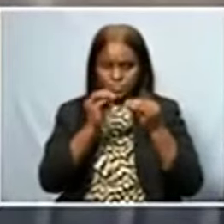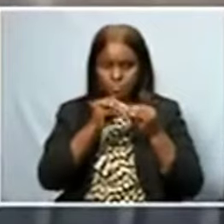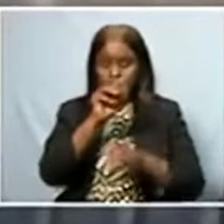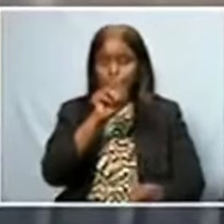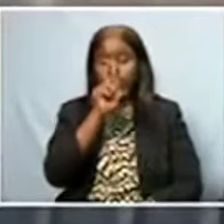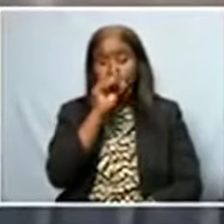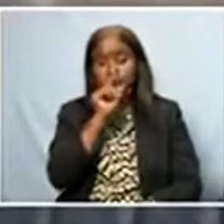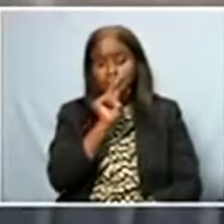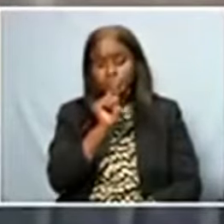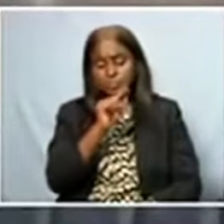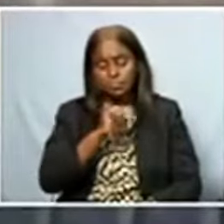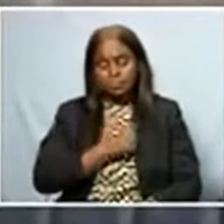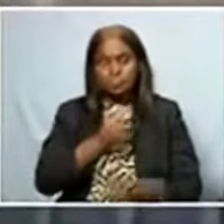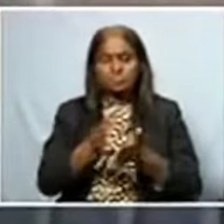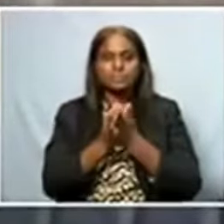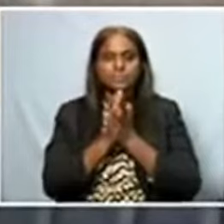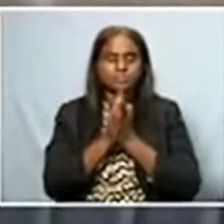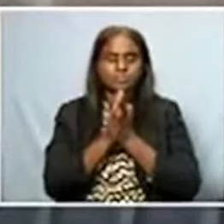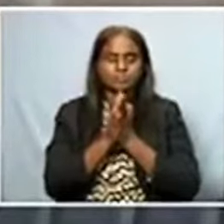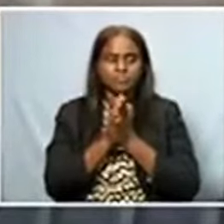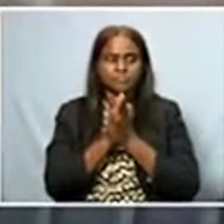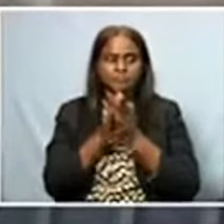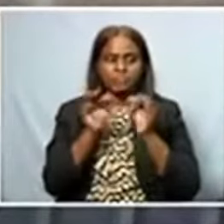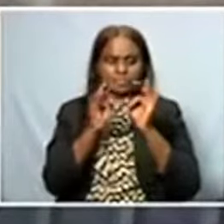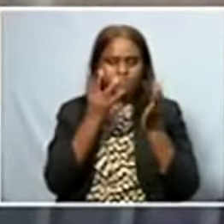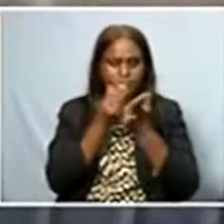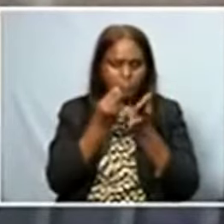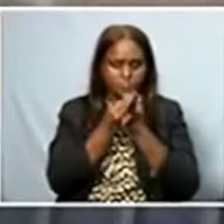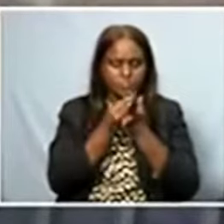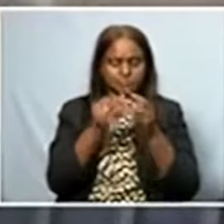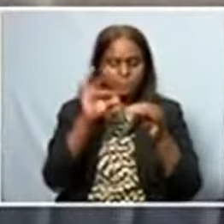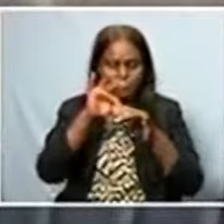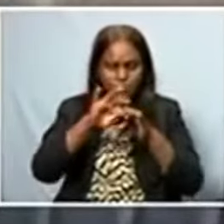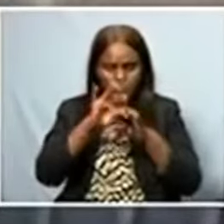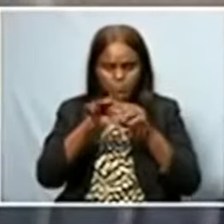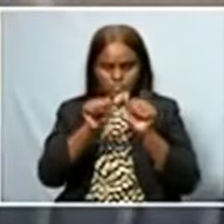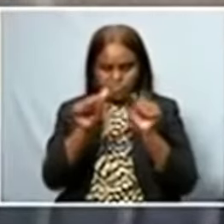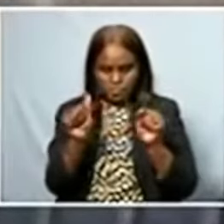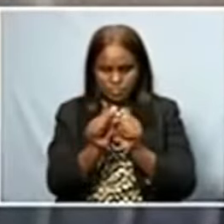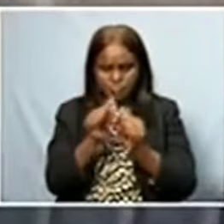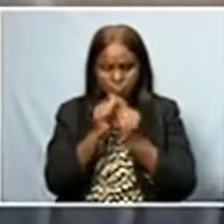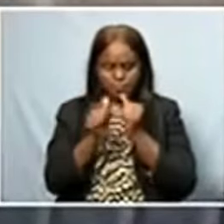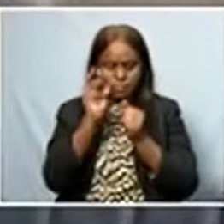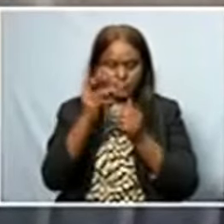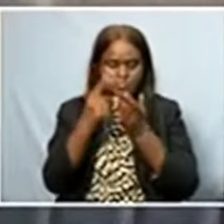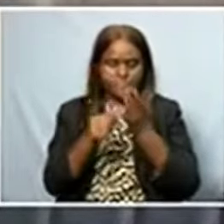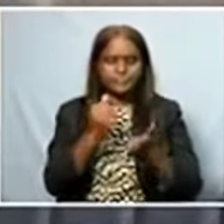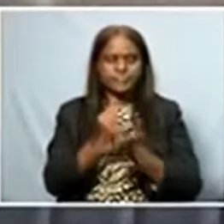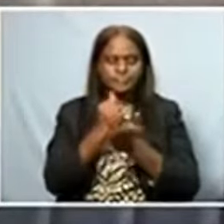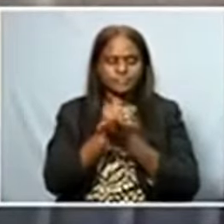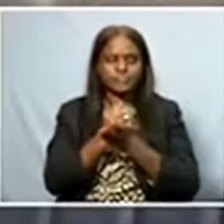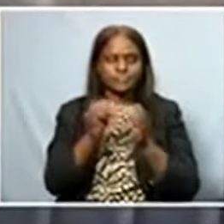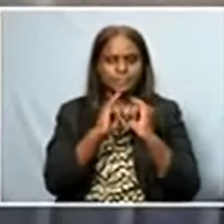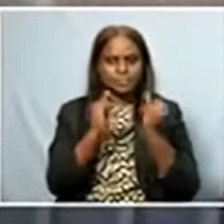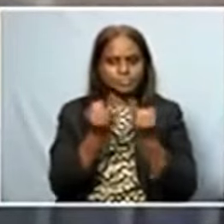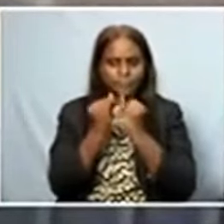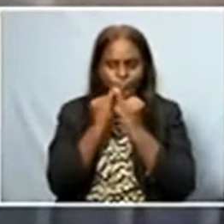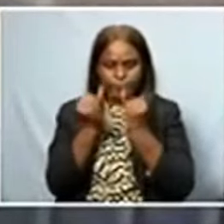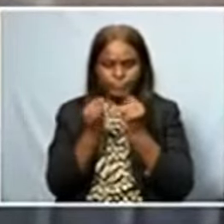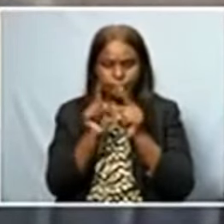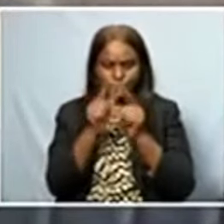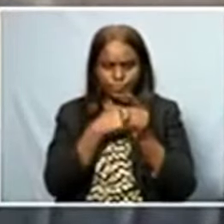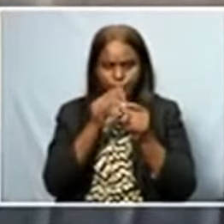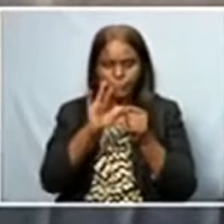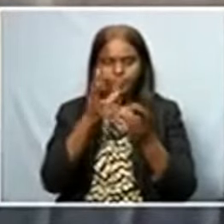when we request that the funding to undertake general elections, which will help the institution undertake